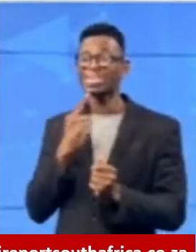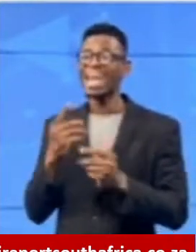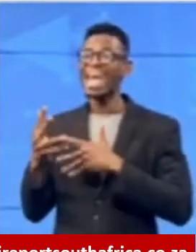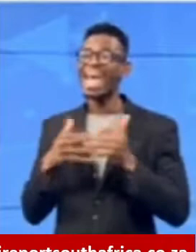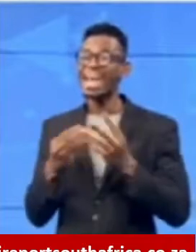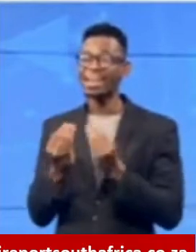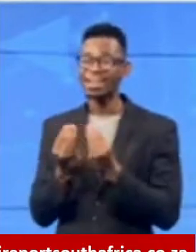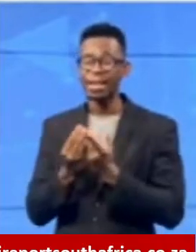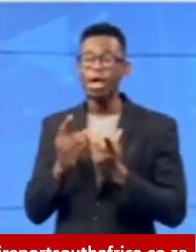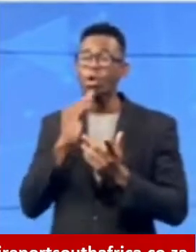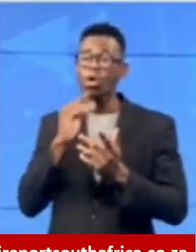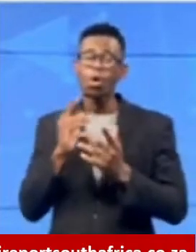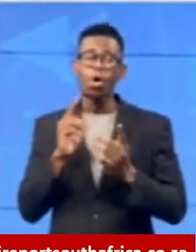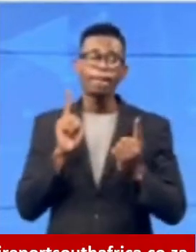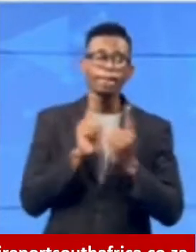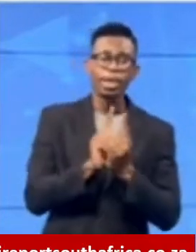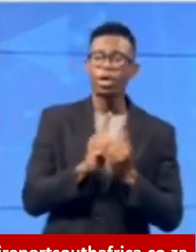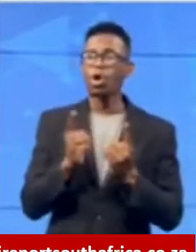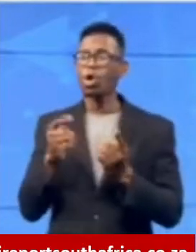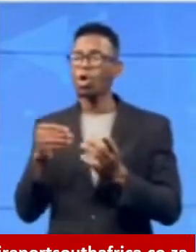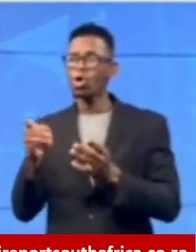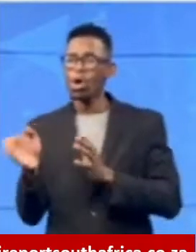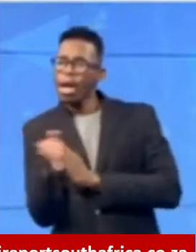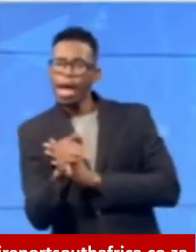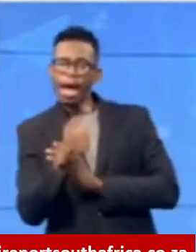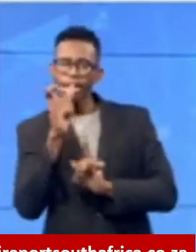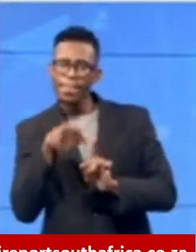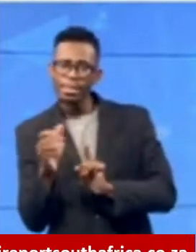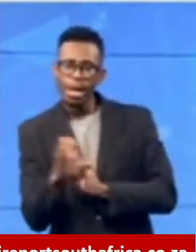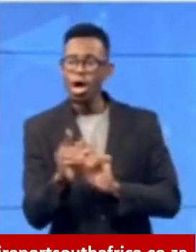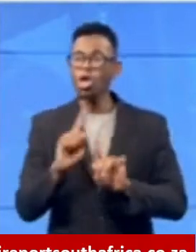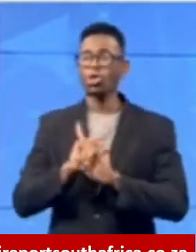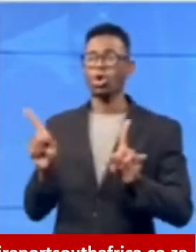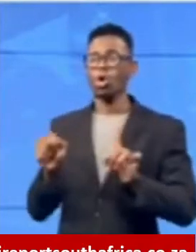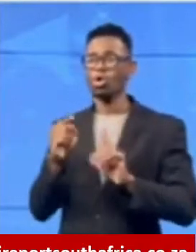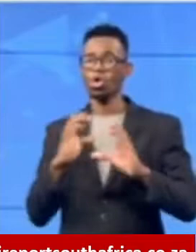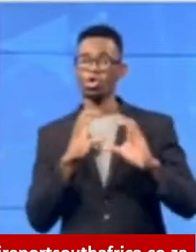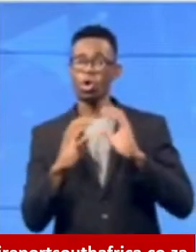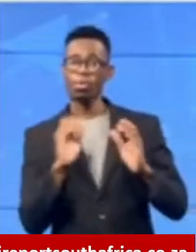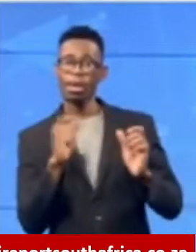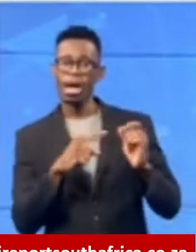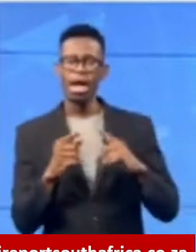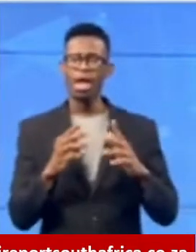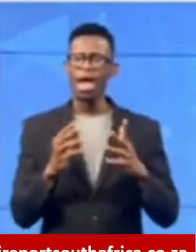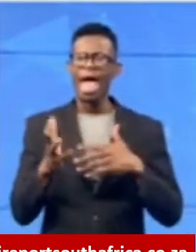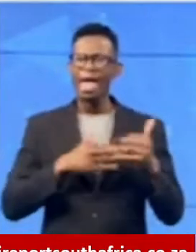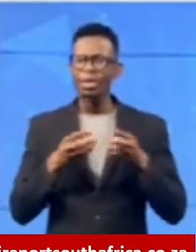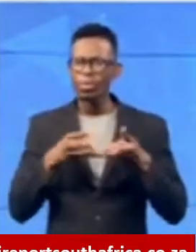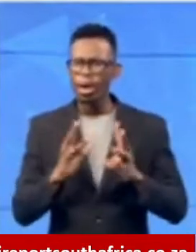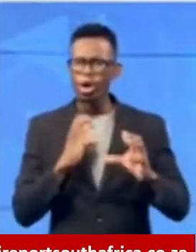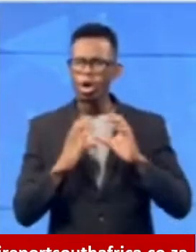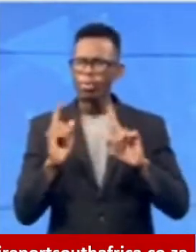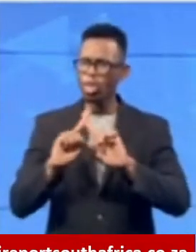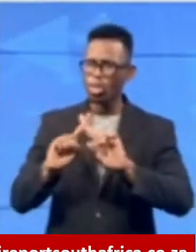You do not send anybody there. Do not communicate with him in any electronic means, telephone,